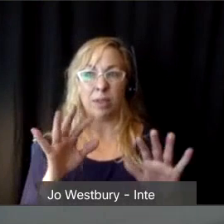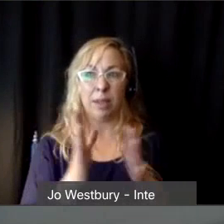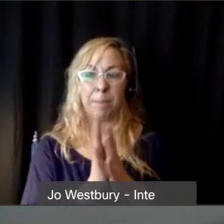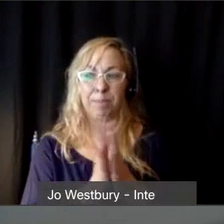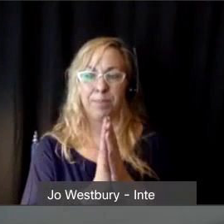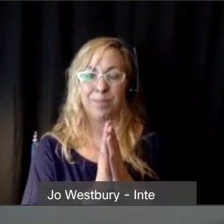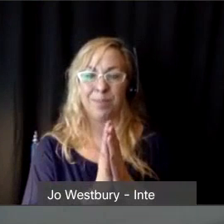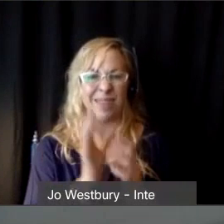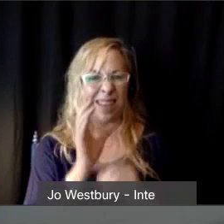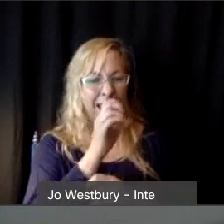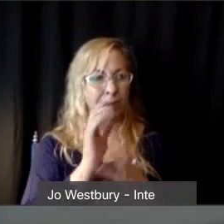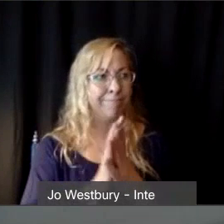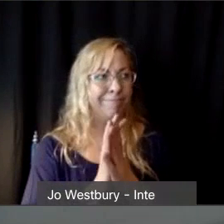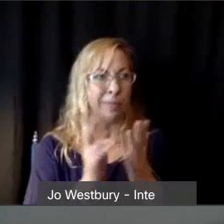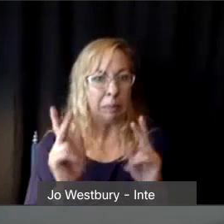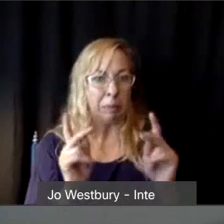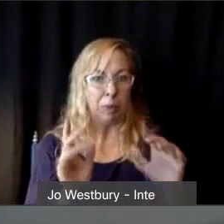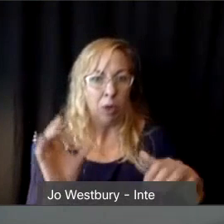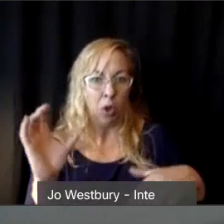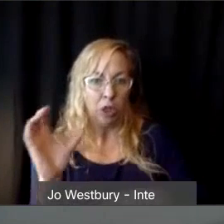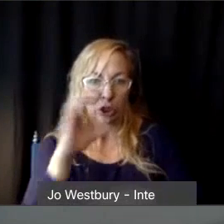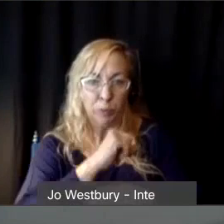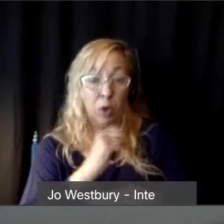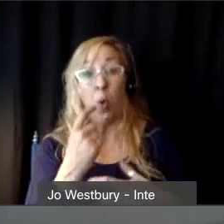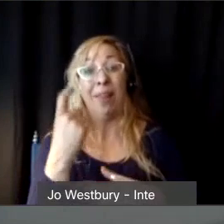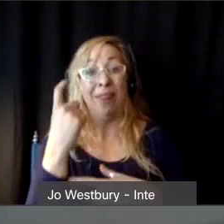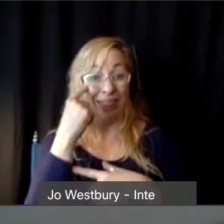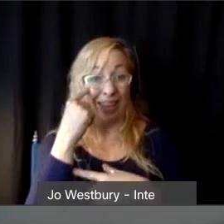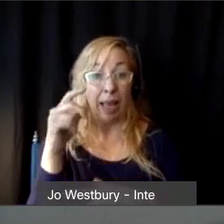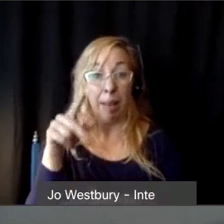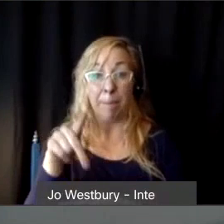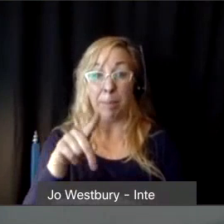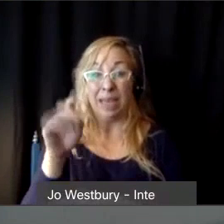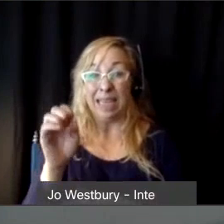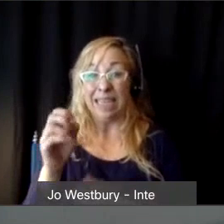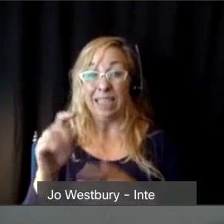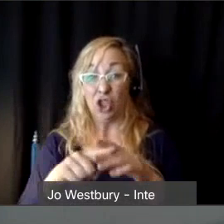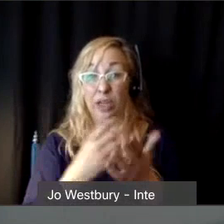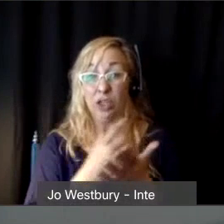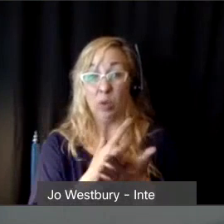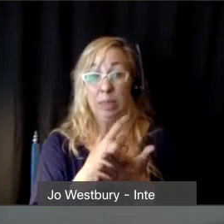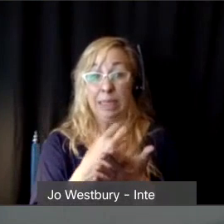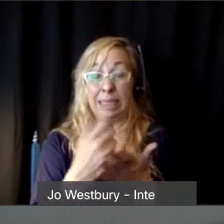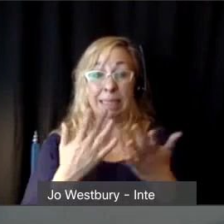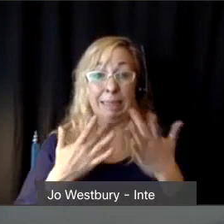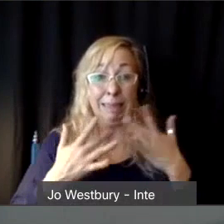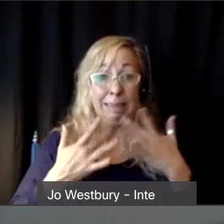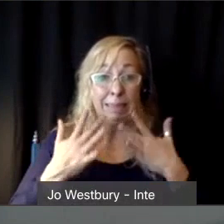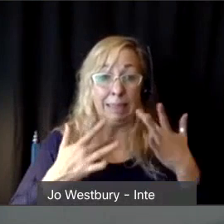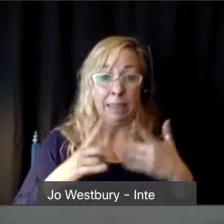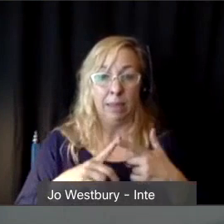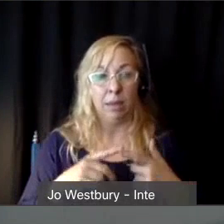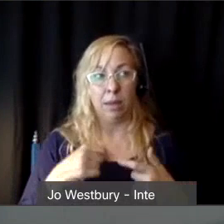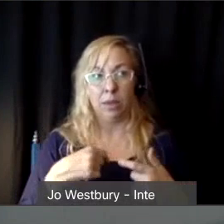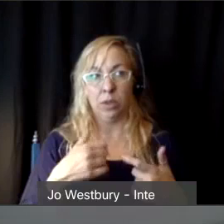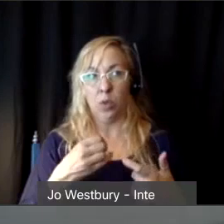an assumption or a thought that PPEs are starting to get scarce, and whether or not DDS is